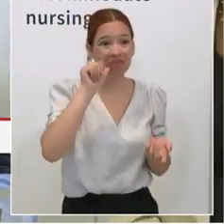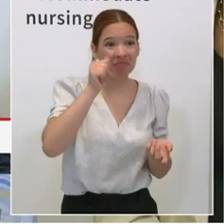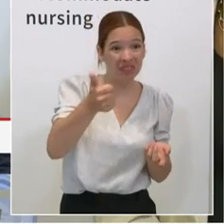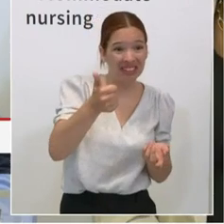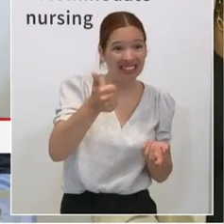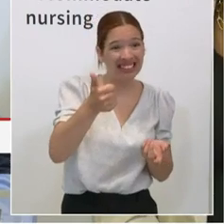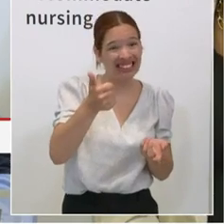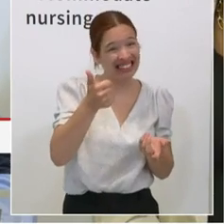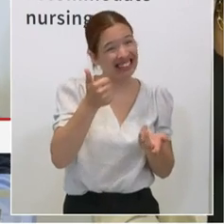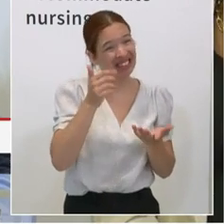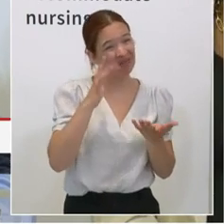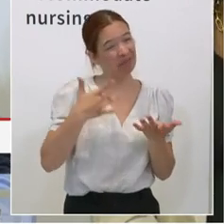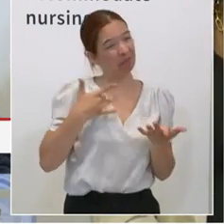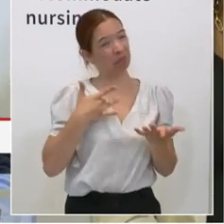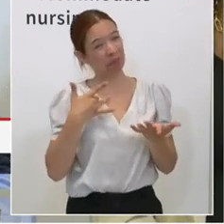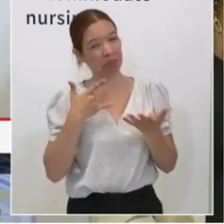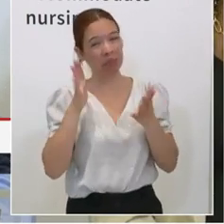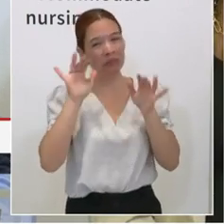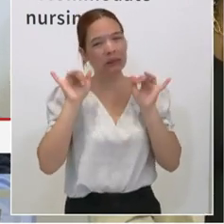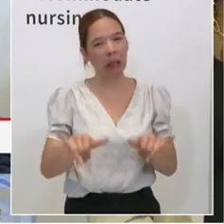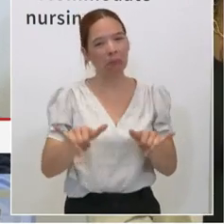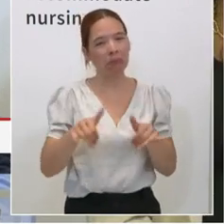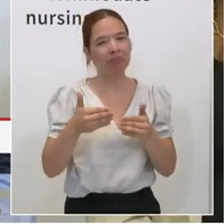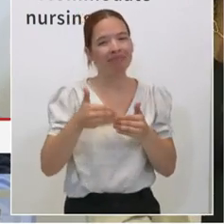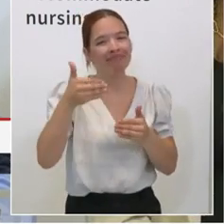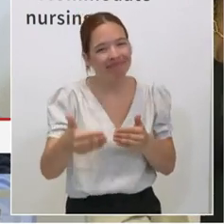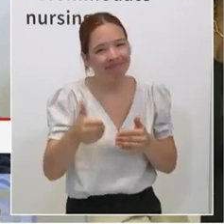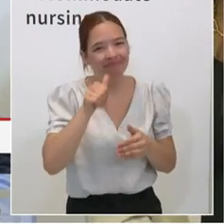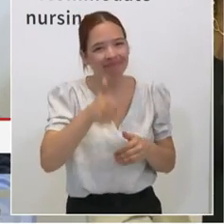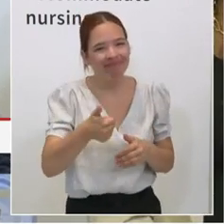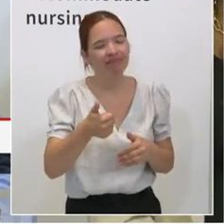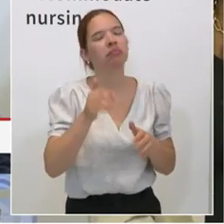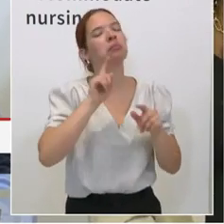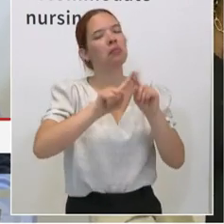our discussions with the Department of Energy and the Environment.